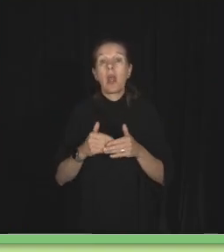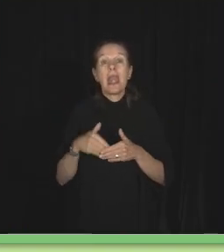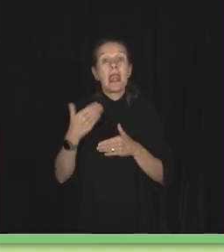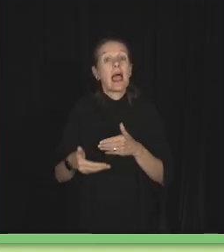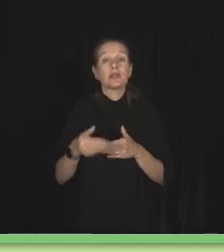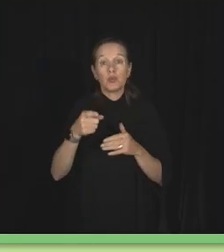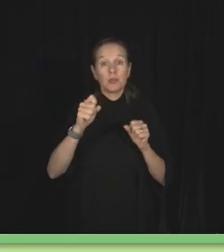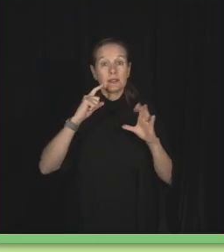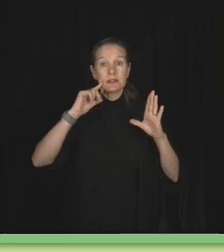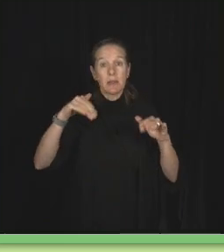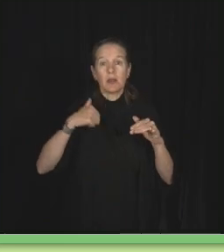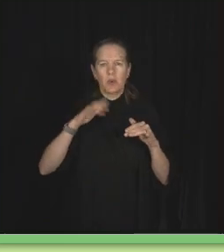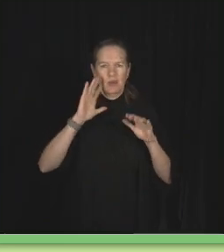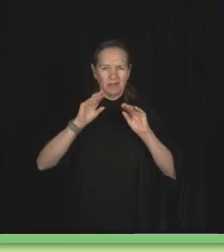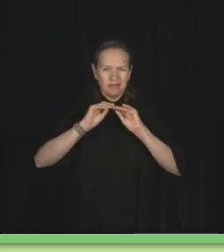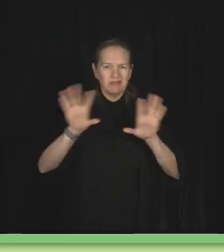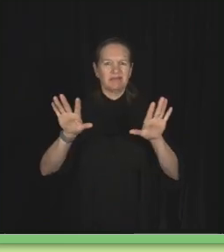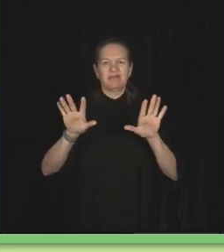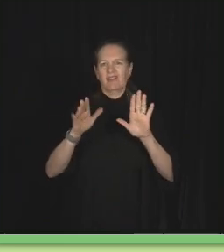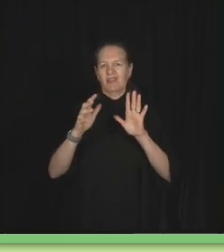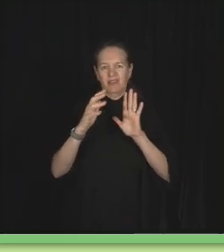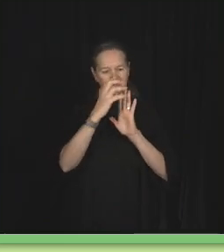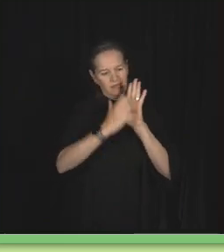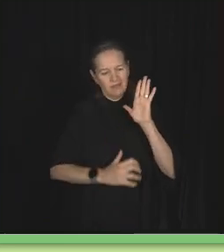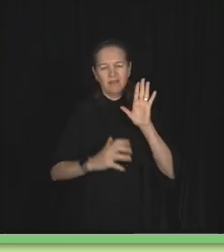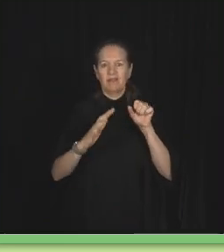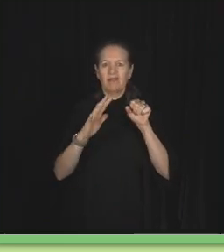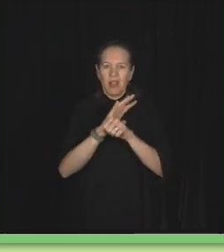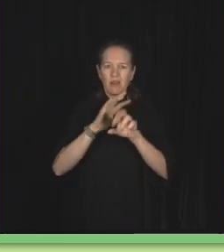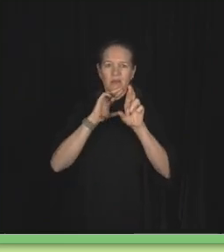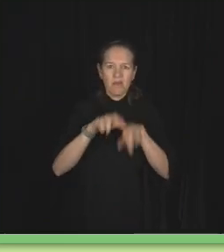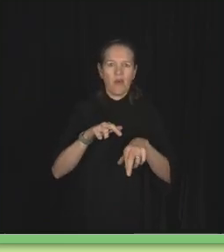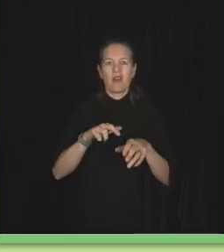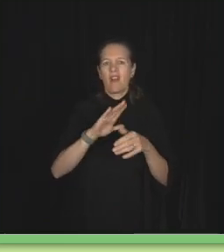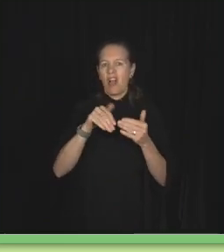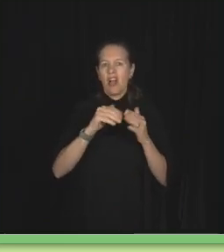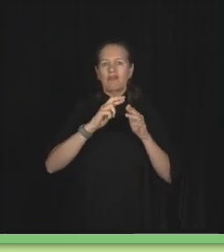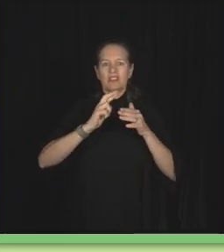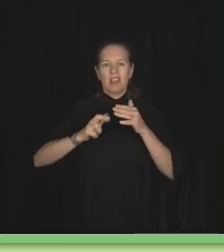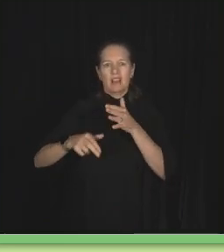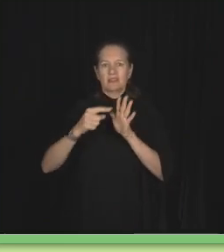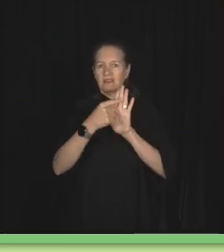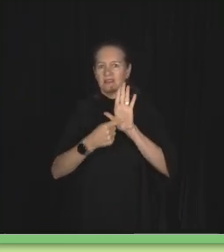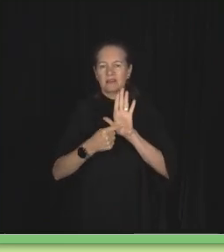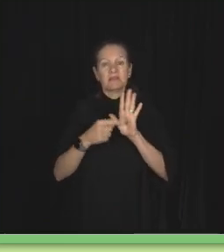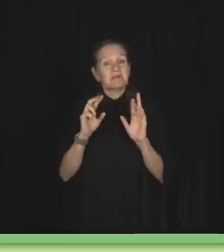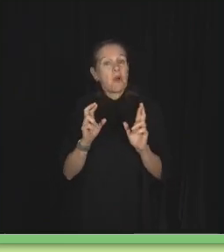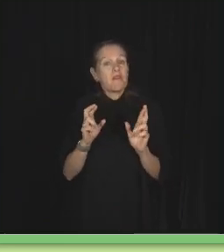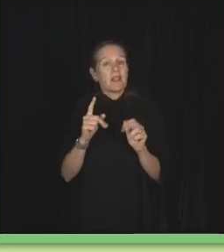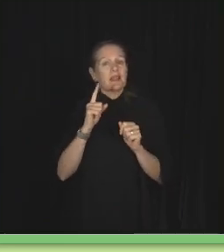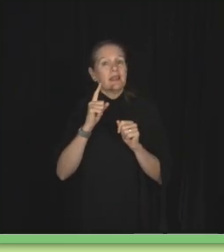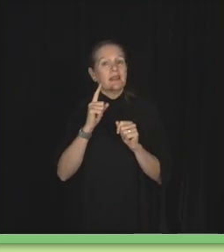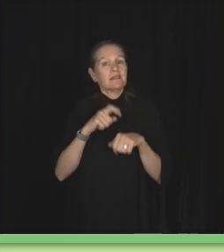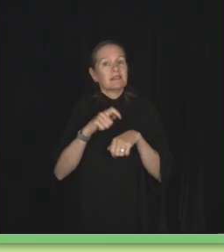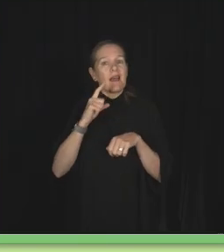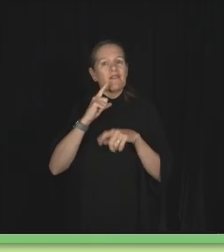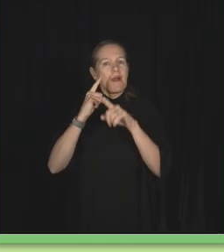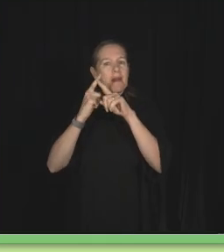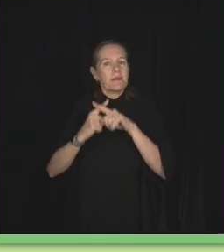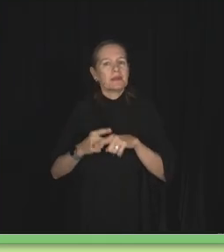us to release the full audit report with all of the results, hopefully in time for KubeCon EU in Amsterdam.